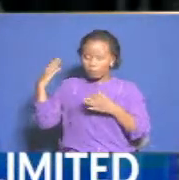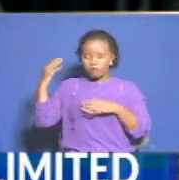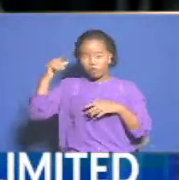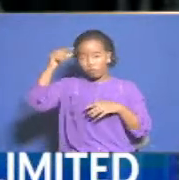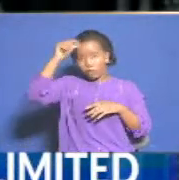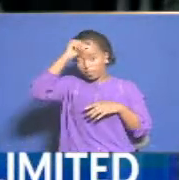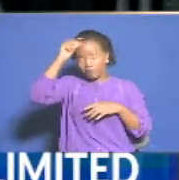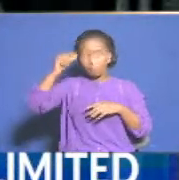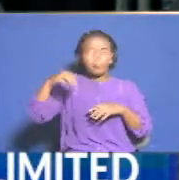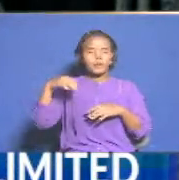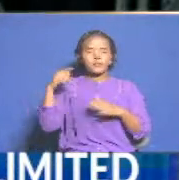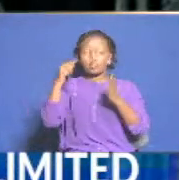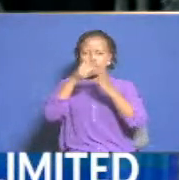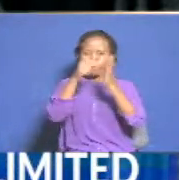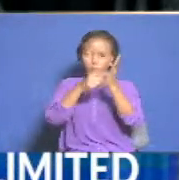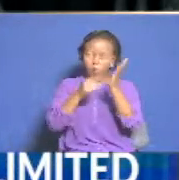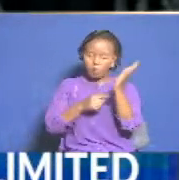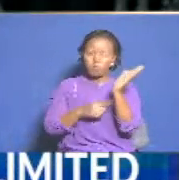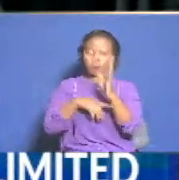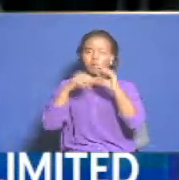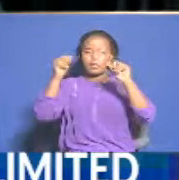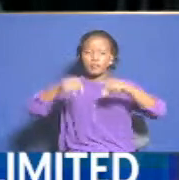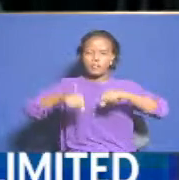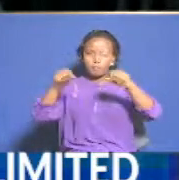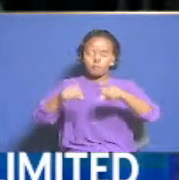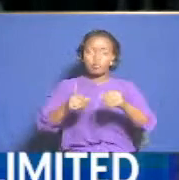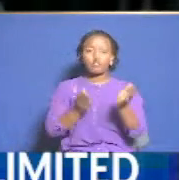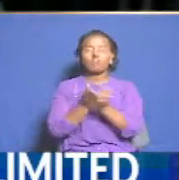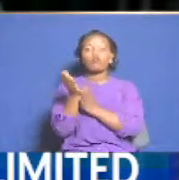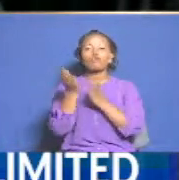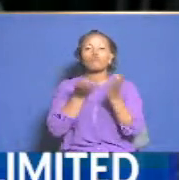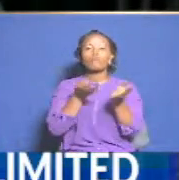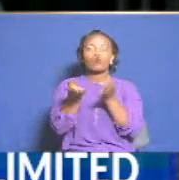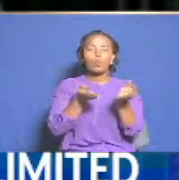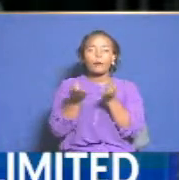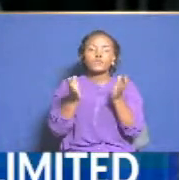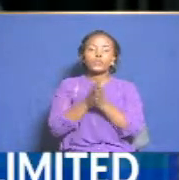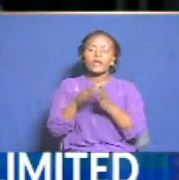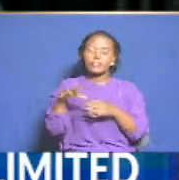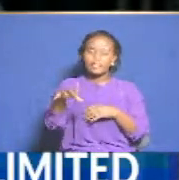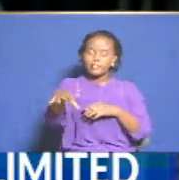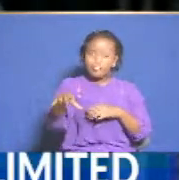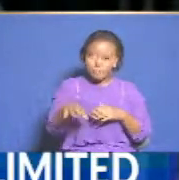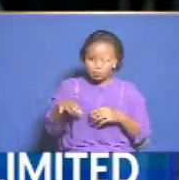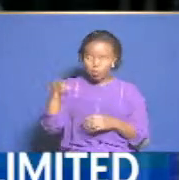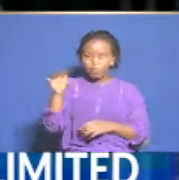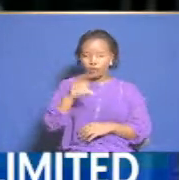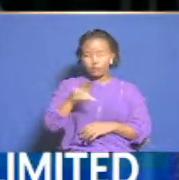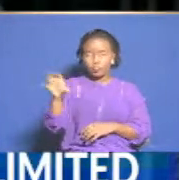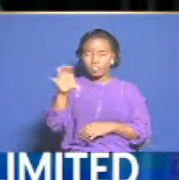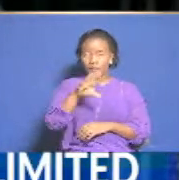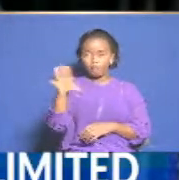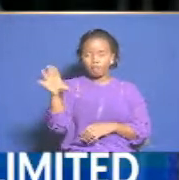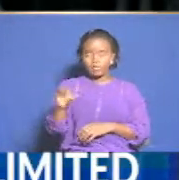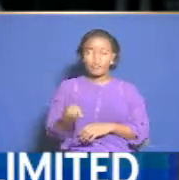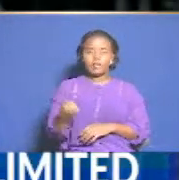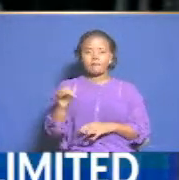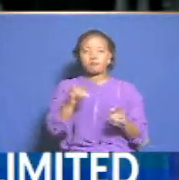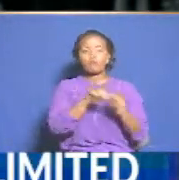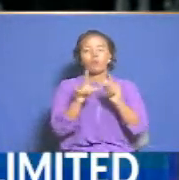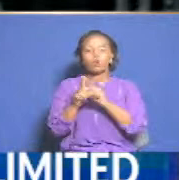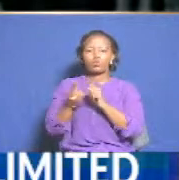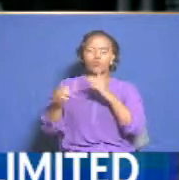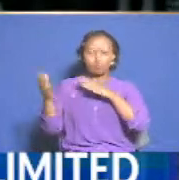its potential as a commercial administration and transport hub for East Africa. And in